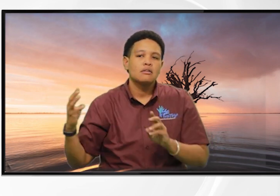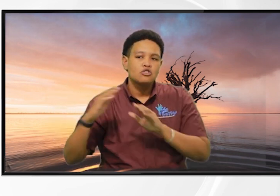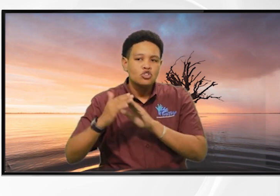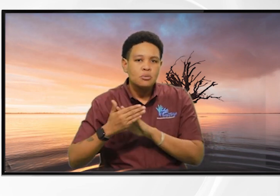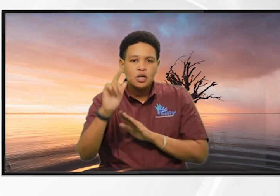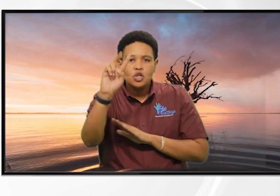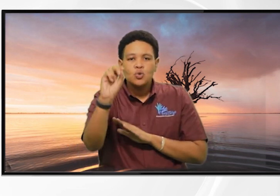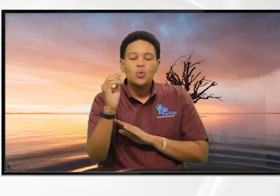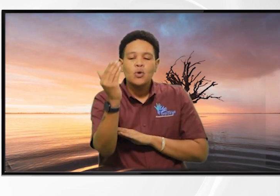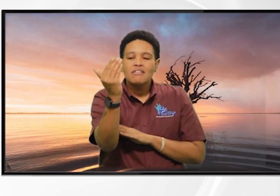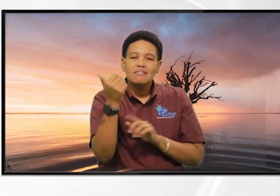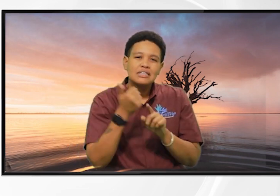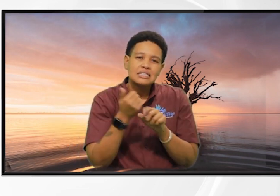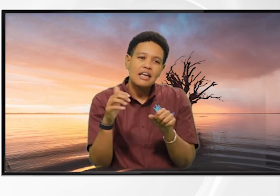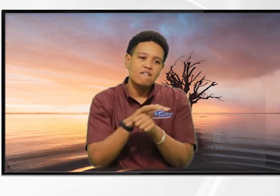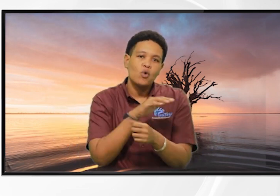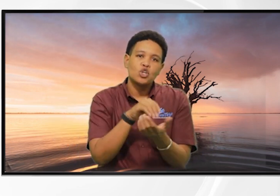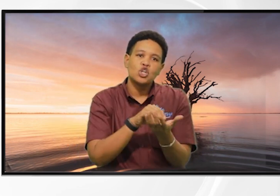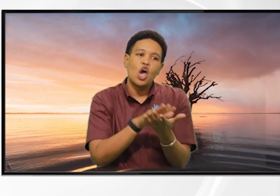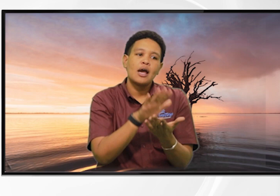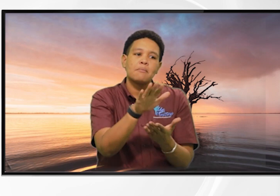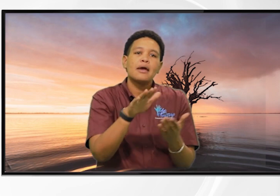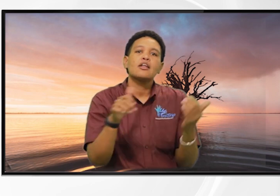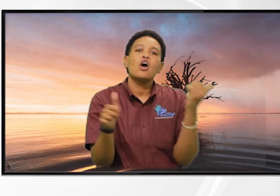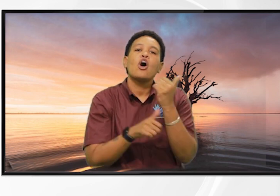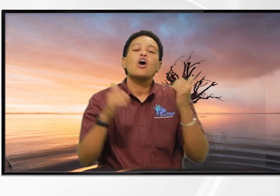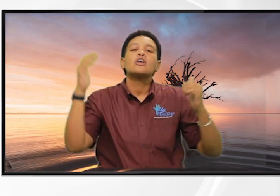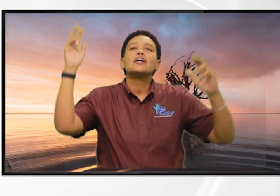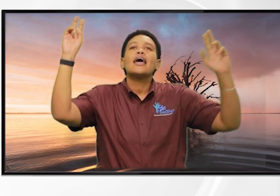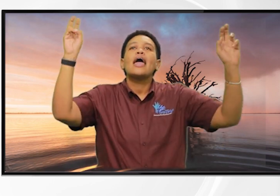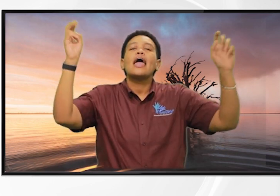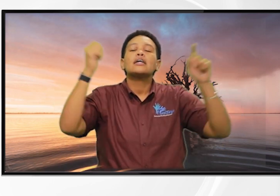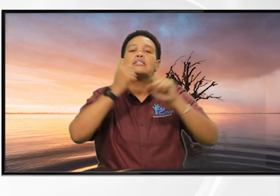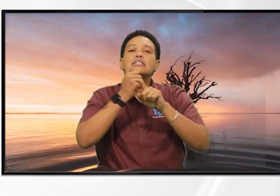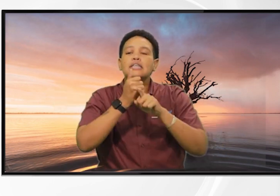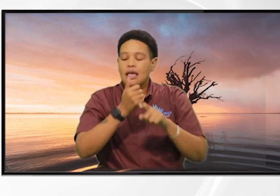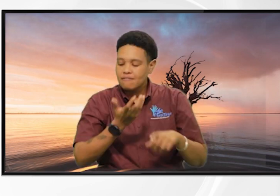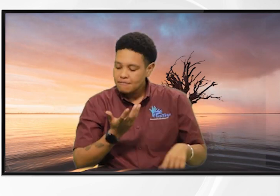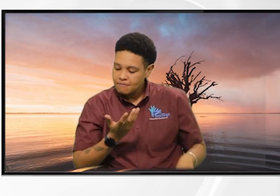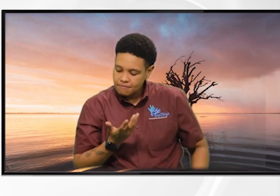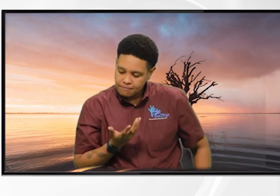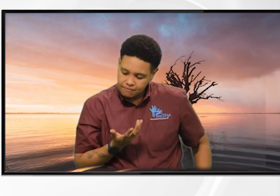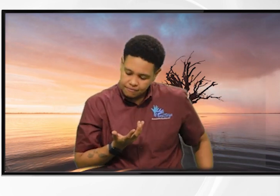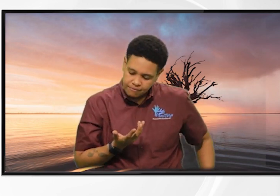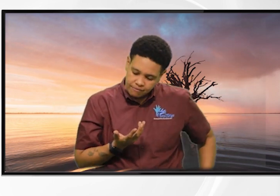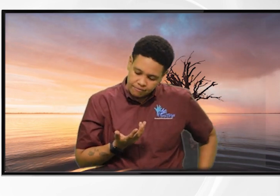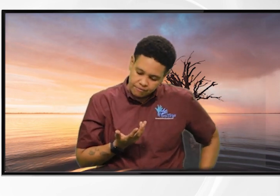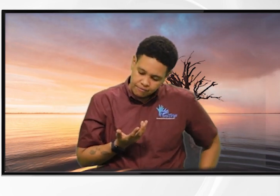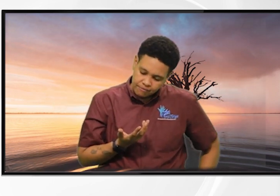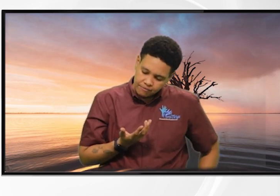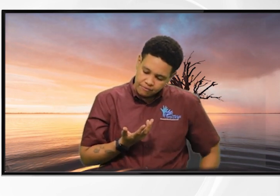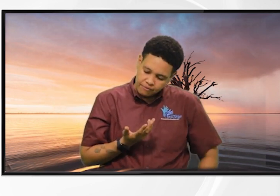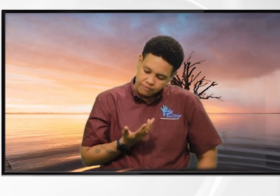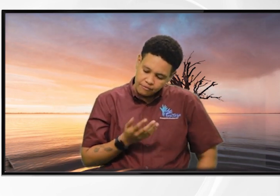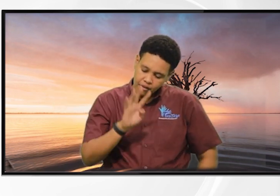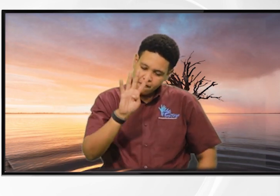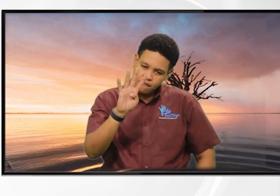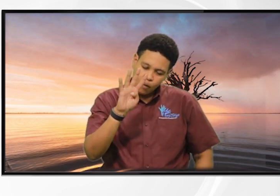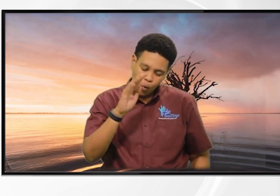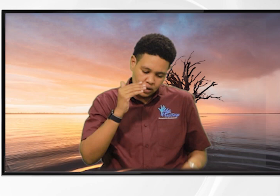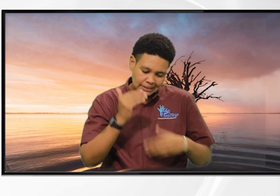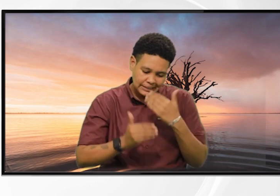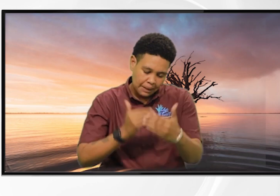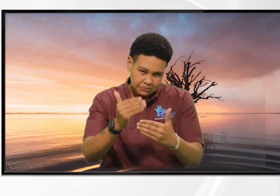2015 full document under the heading of 4 steps. Within the context of decision